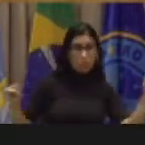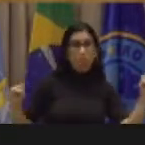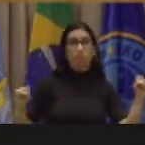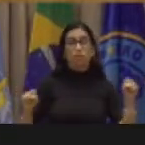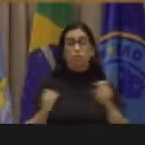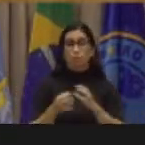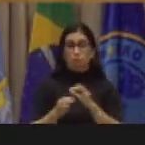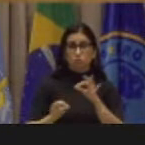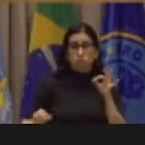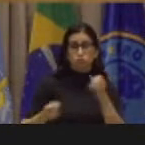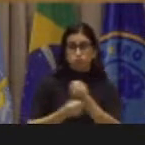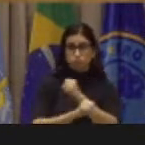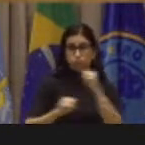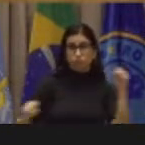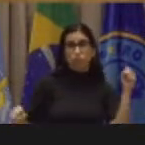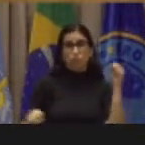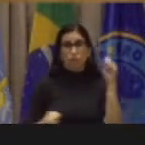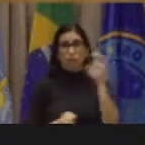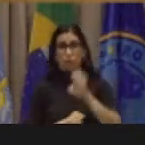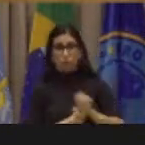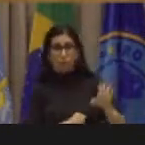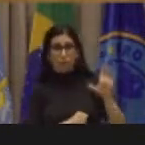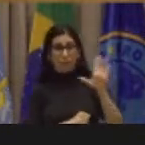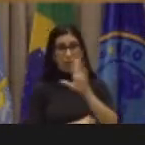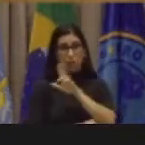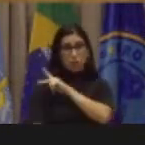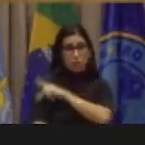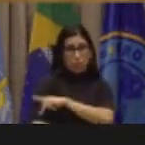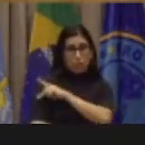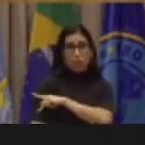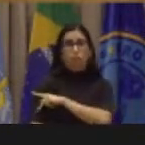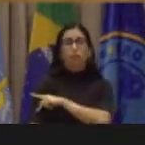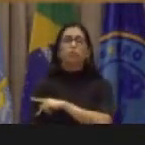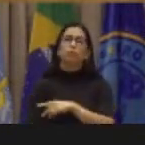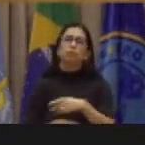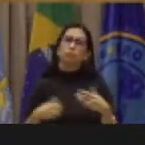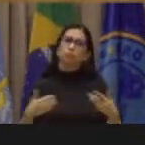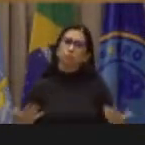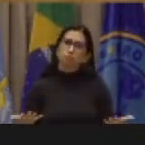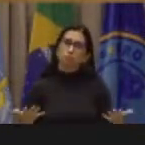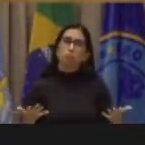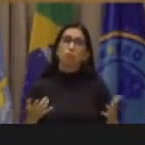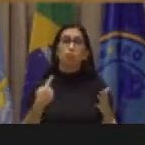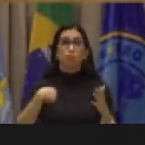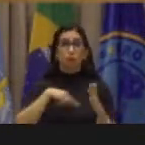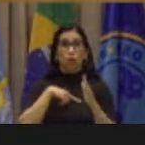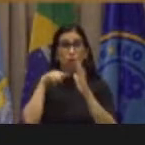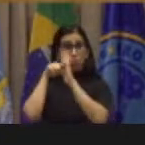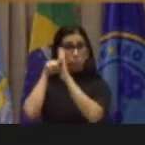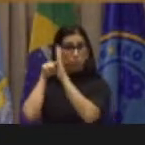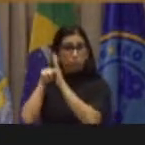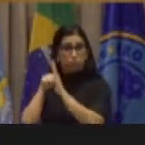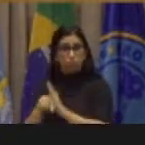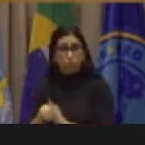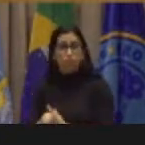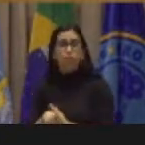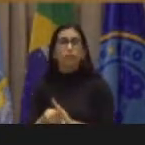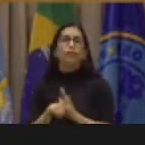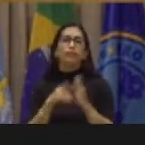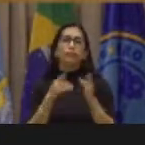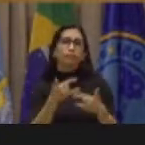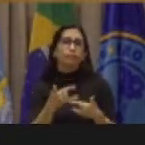with this with the size of the state is very big, we started